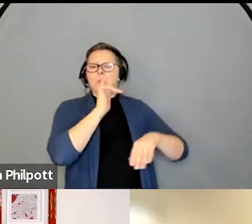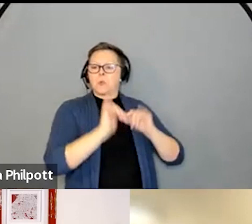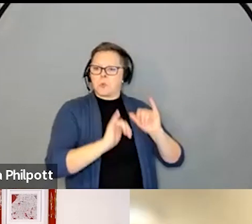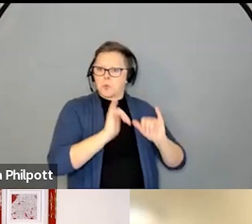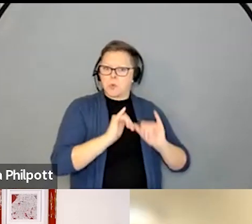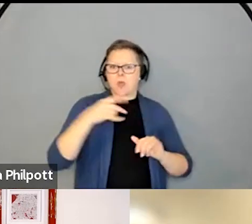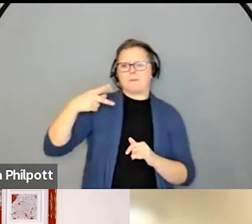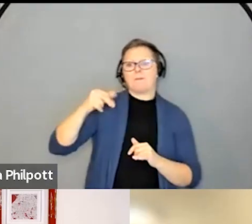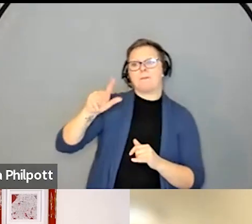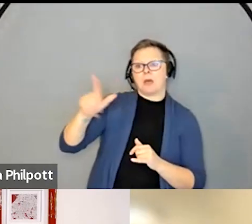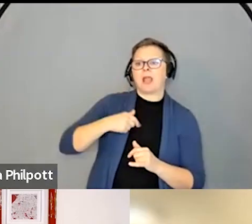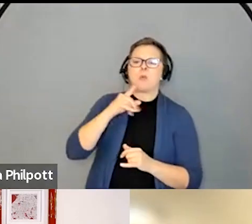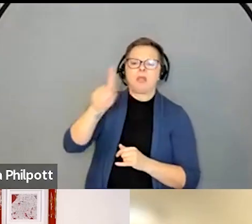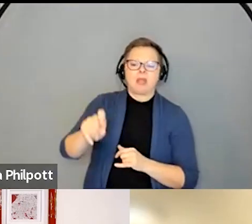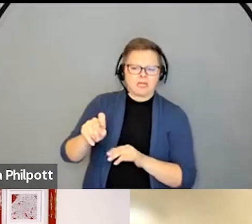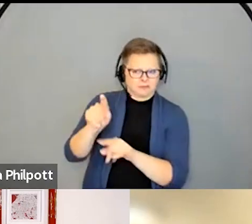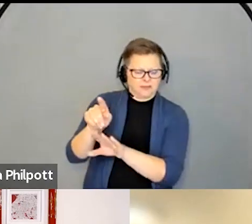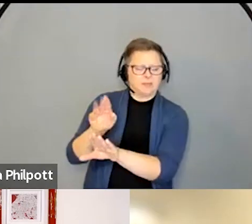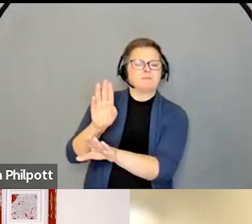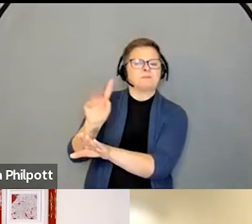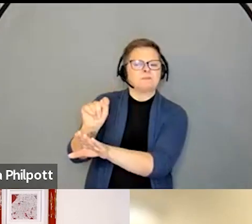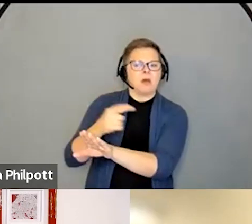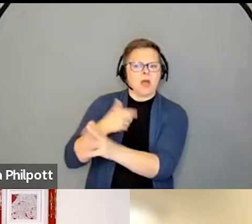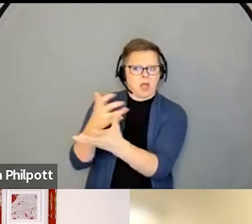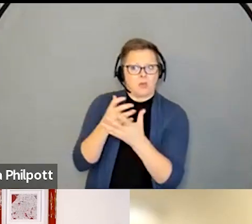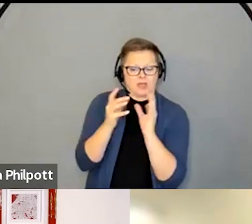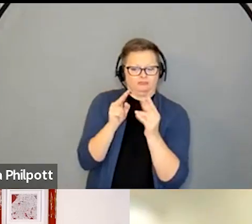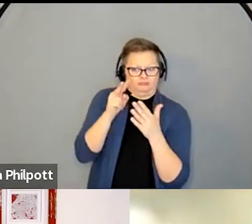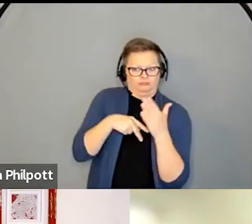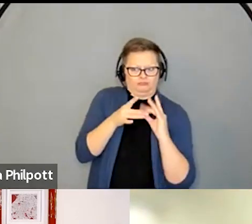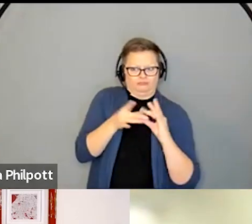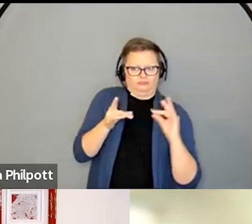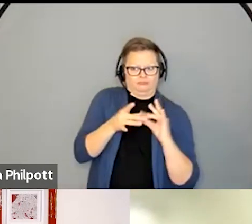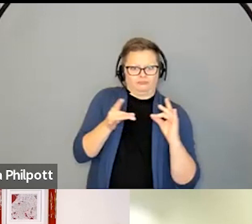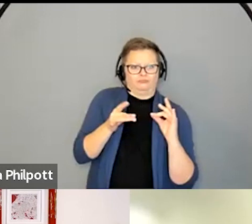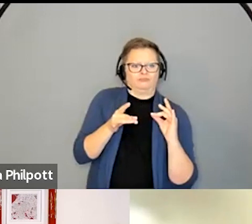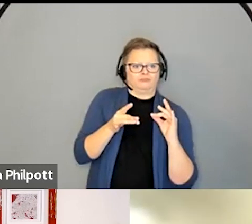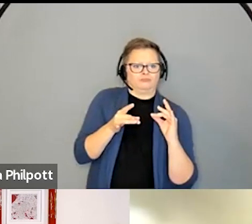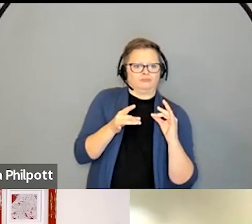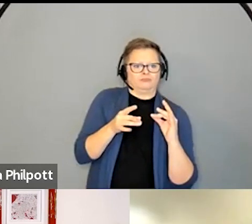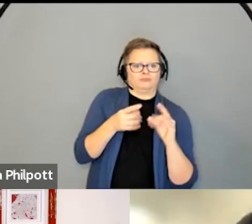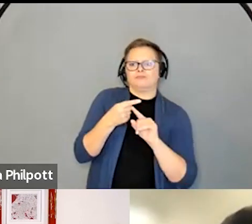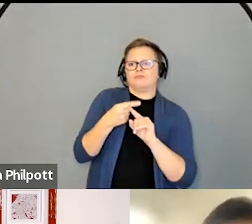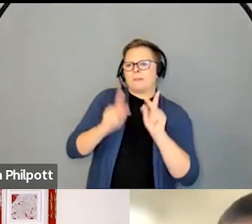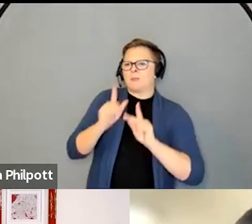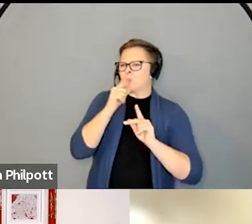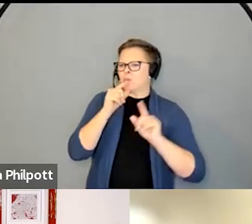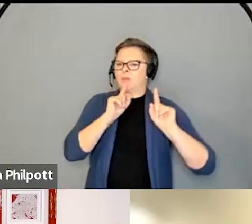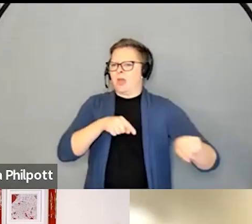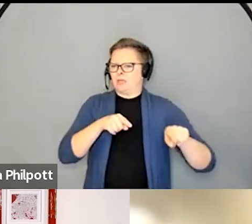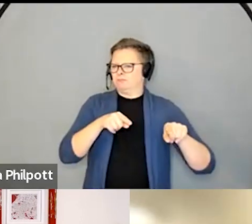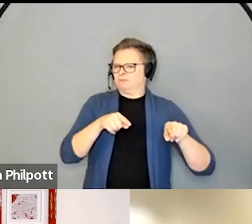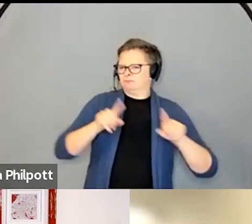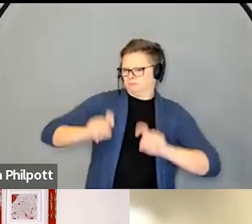next, but just before that, I'll read some of the quotes here from respondents related